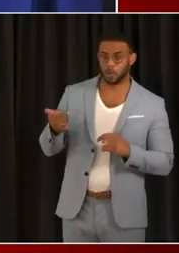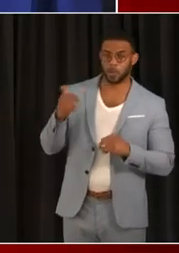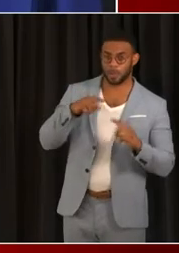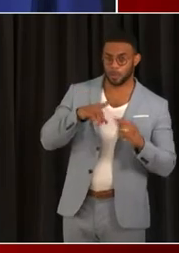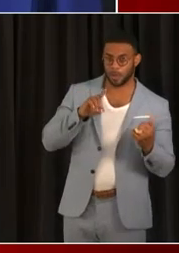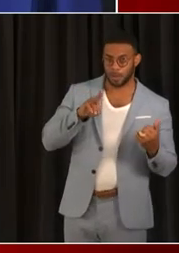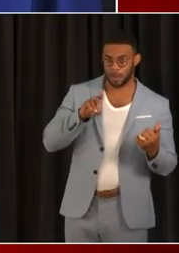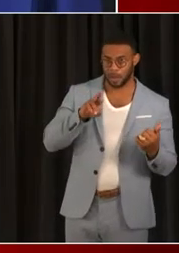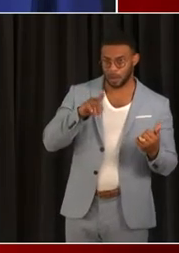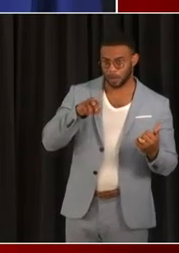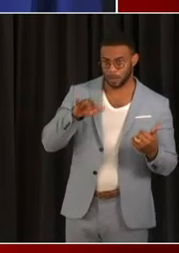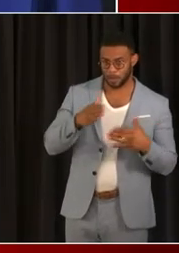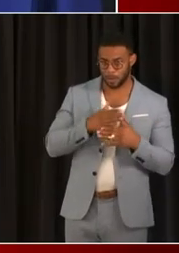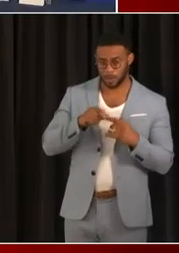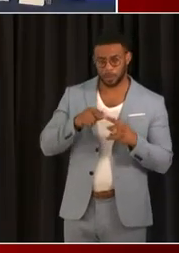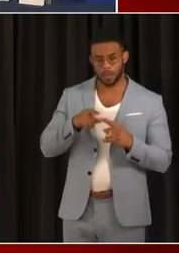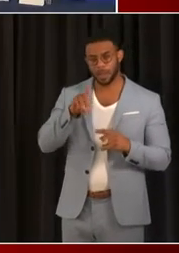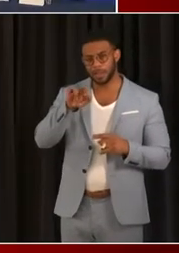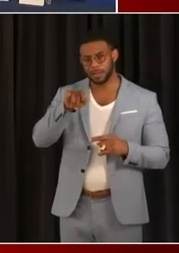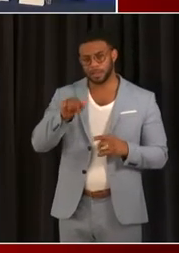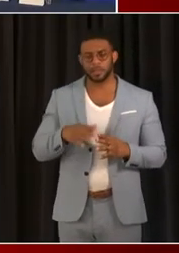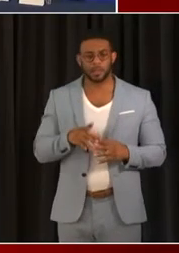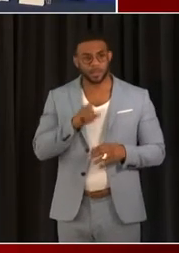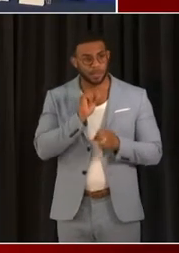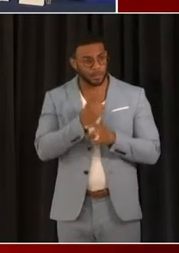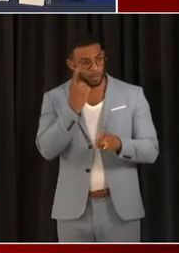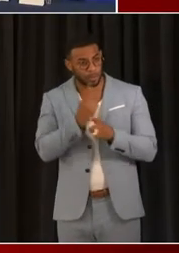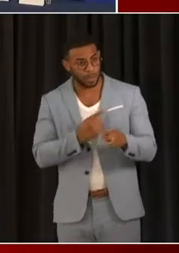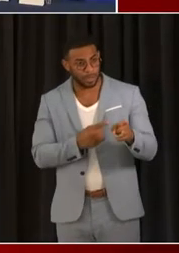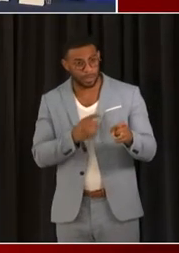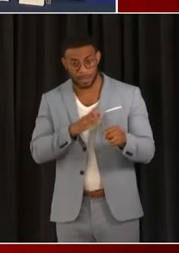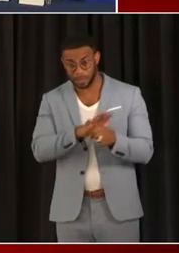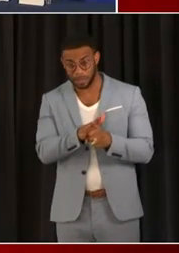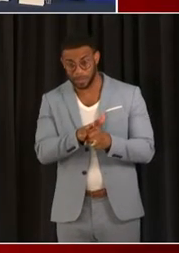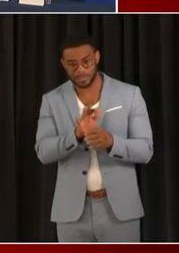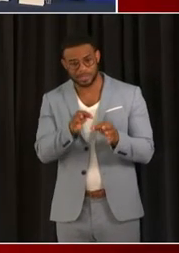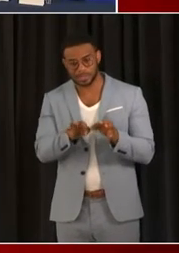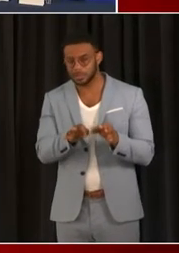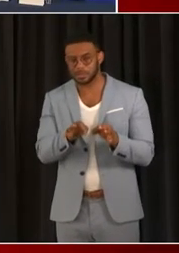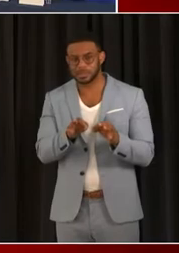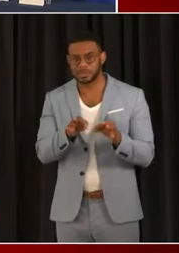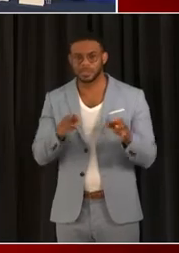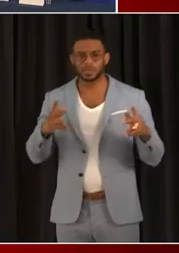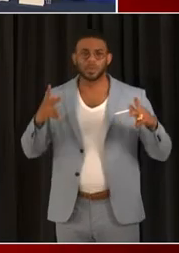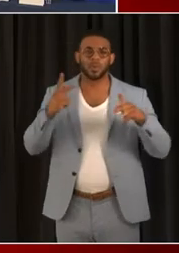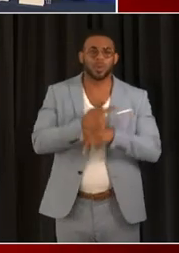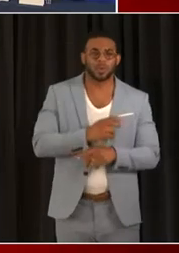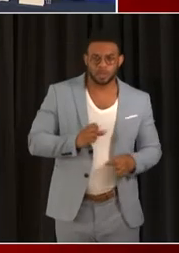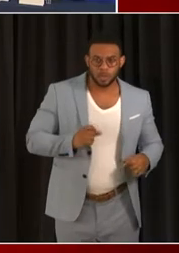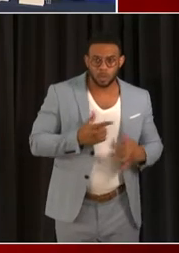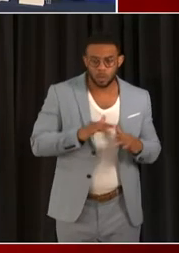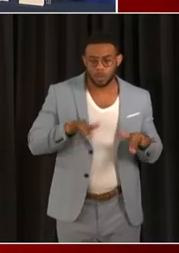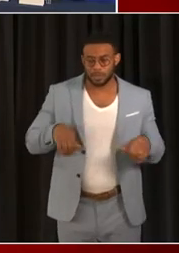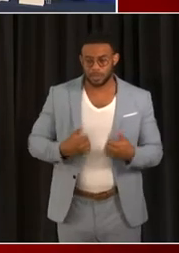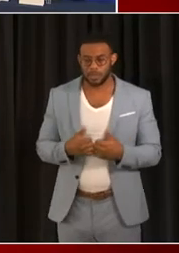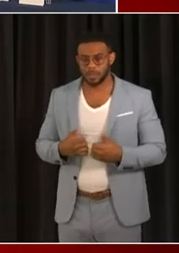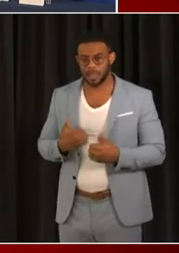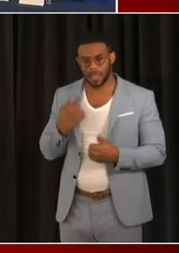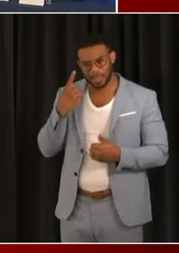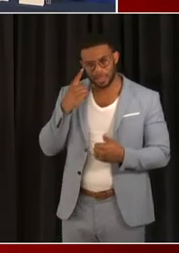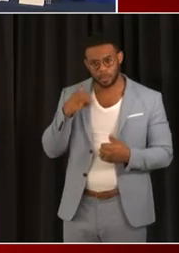go back to what Dr. Perry was sharing when he talked about the data. You're absolutely right. The pandemic simply exacerbated what was already the